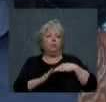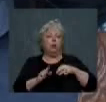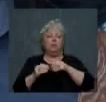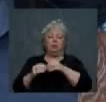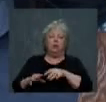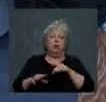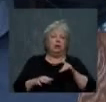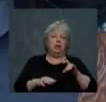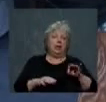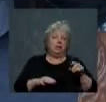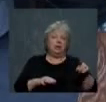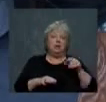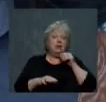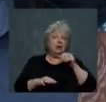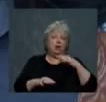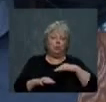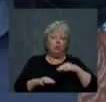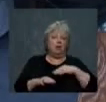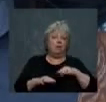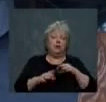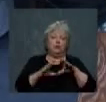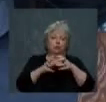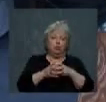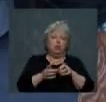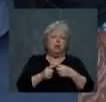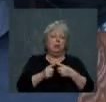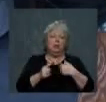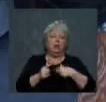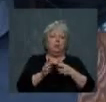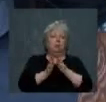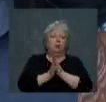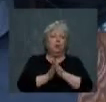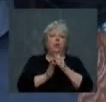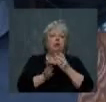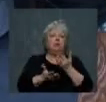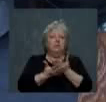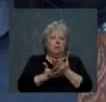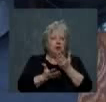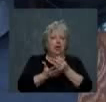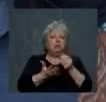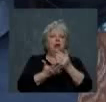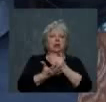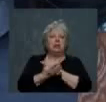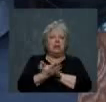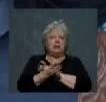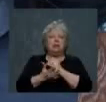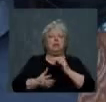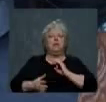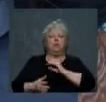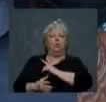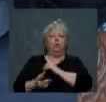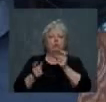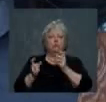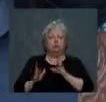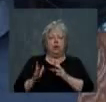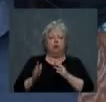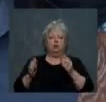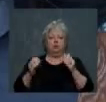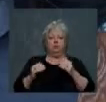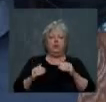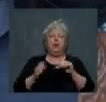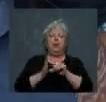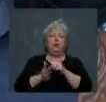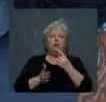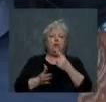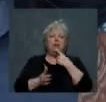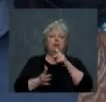is a nonprofit entity, we would request verification of such status and a list of the board of directors. Page 1